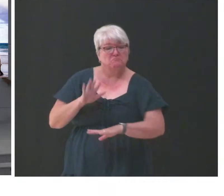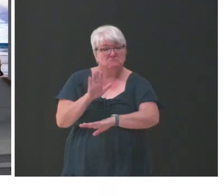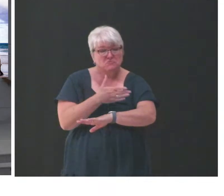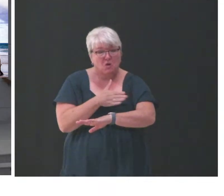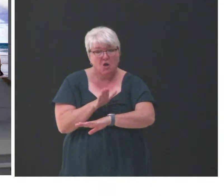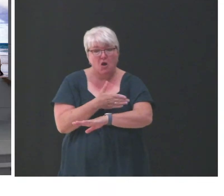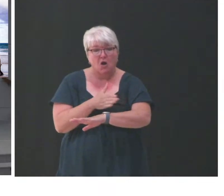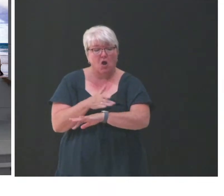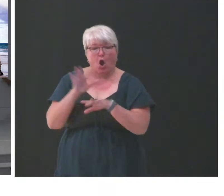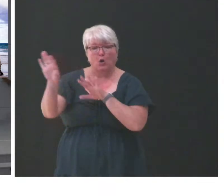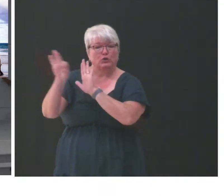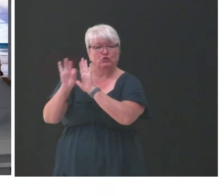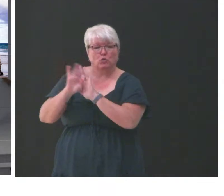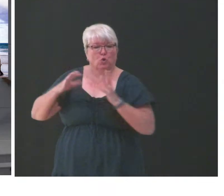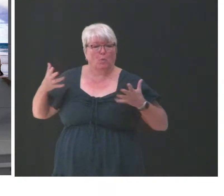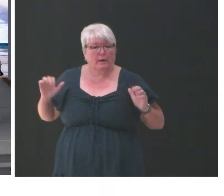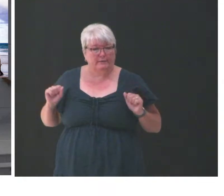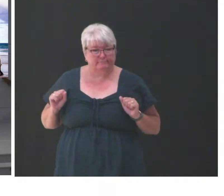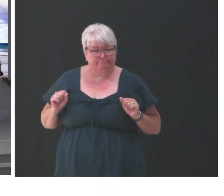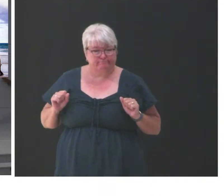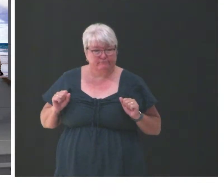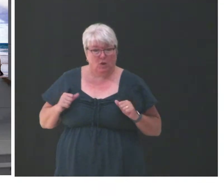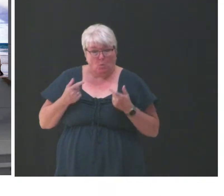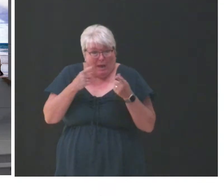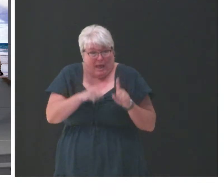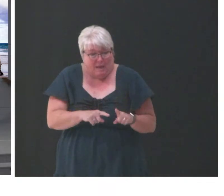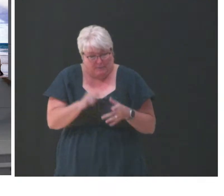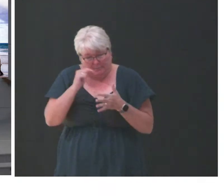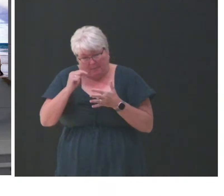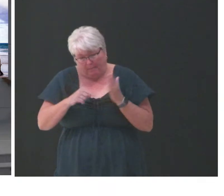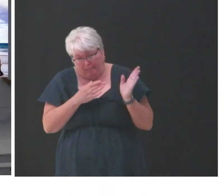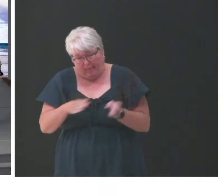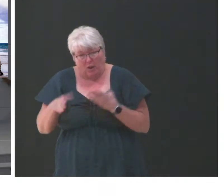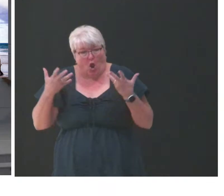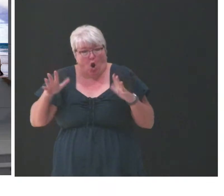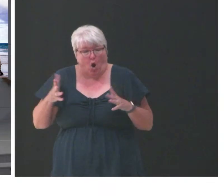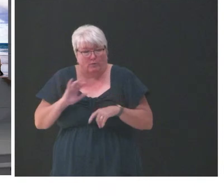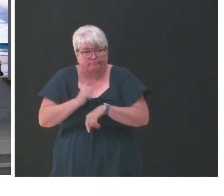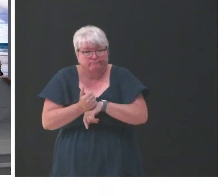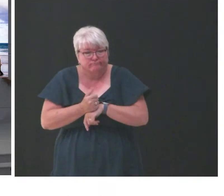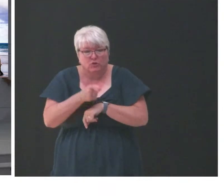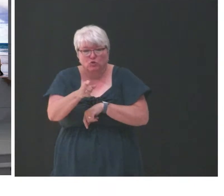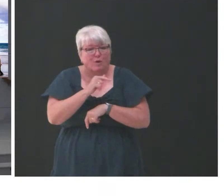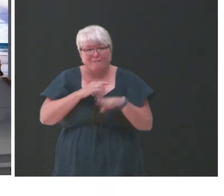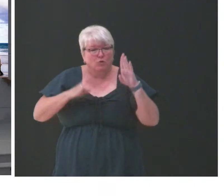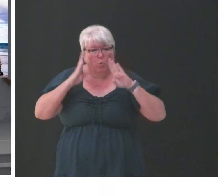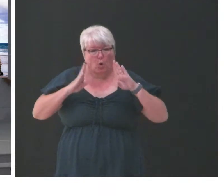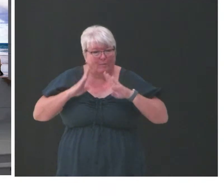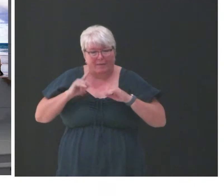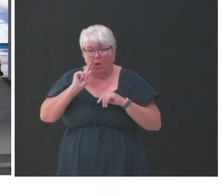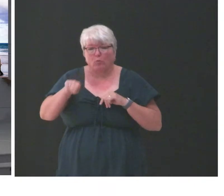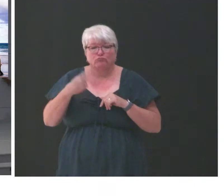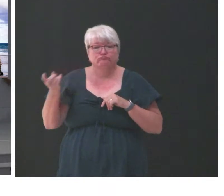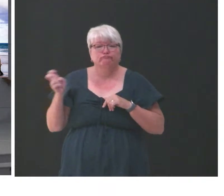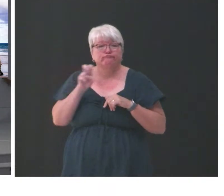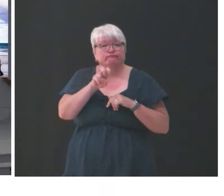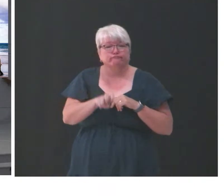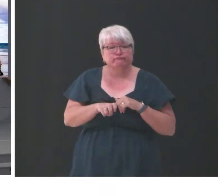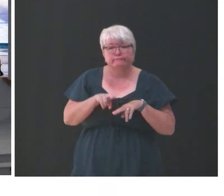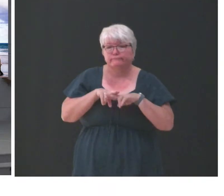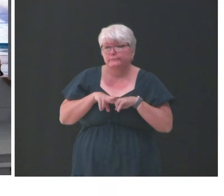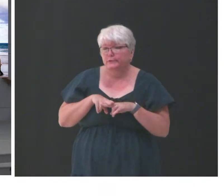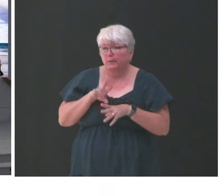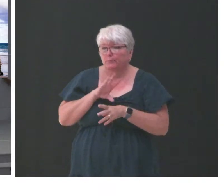songs, they're already chosen for you. What's going to happen in the worship service, it's already done. You don't have to worry about it. All you do is either sit